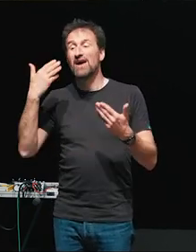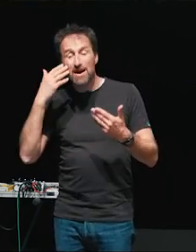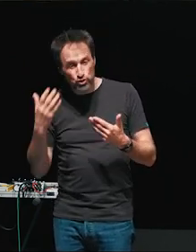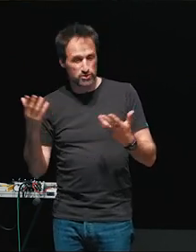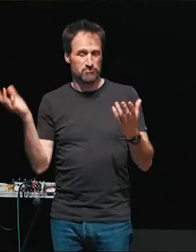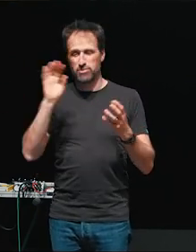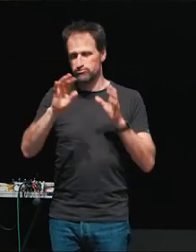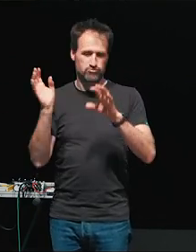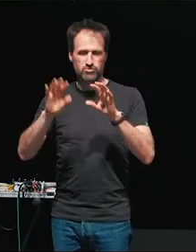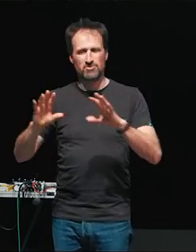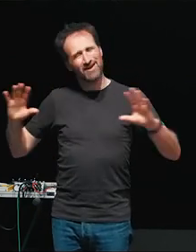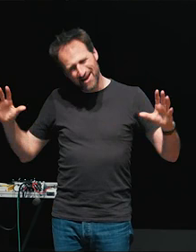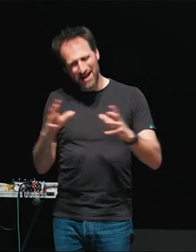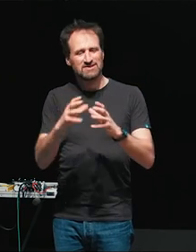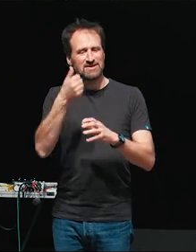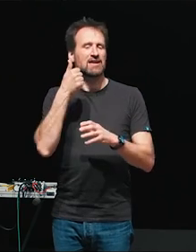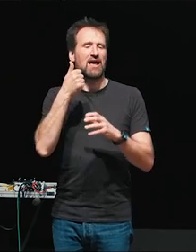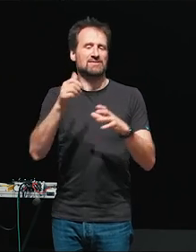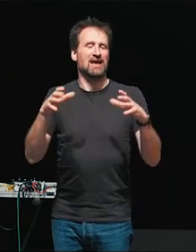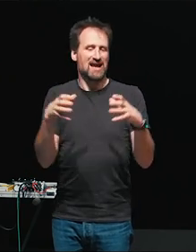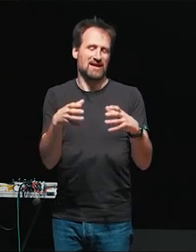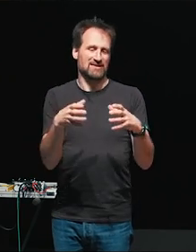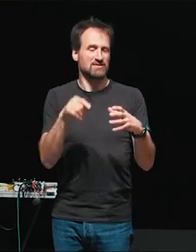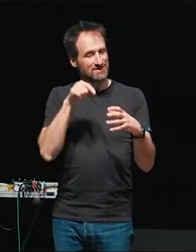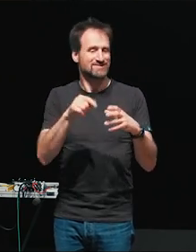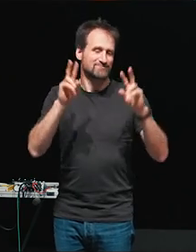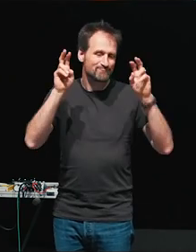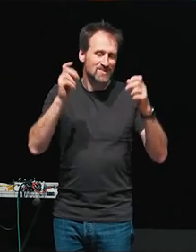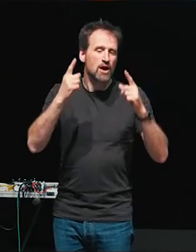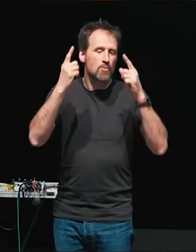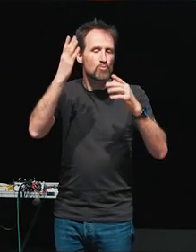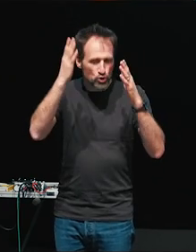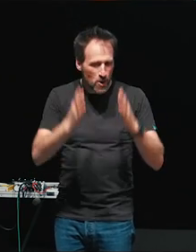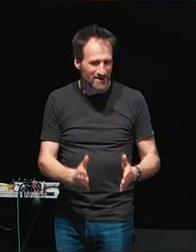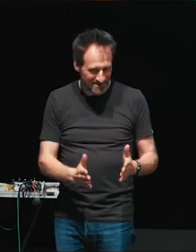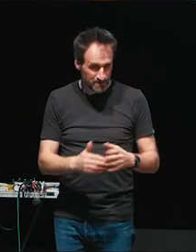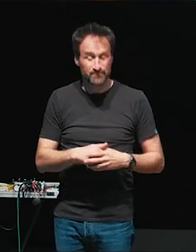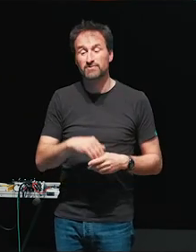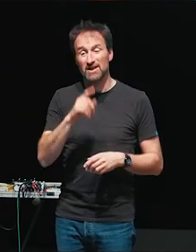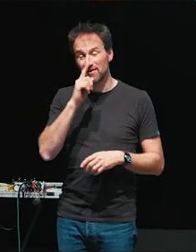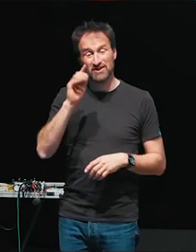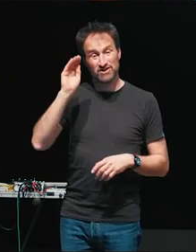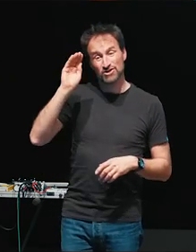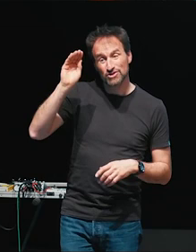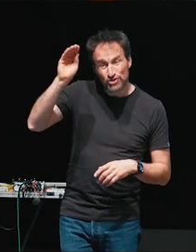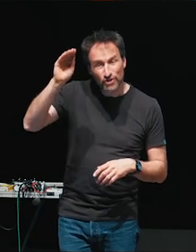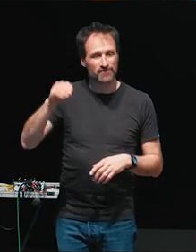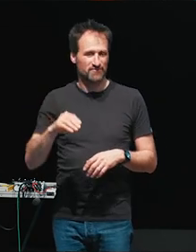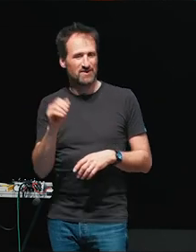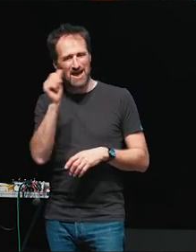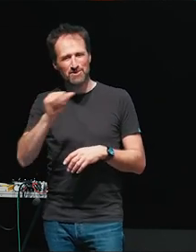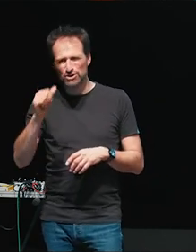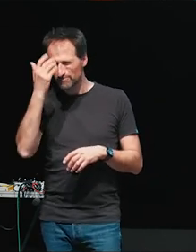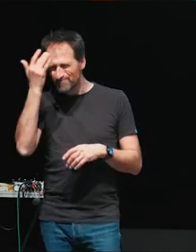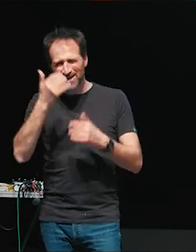single unit, right? That's a monolith. Now, in the future, when Amazon divided it up, how did their